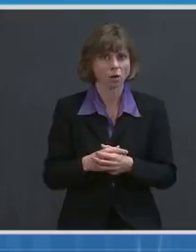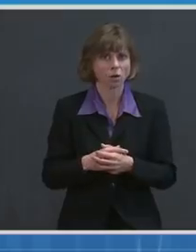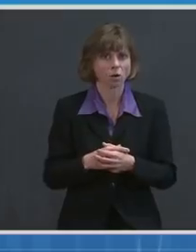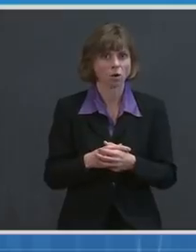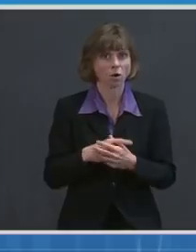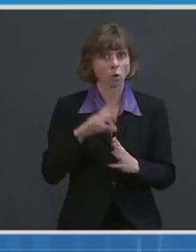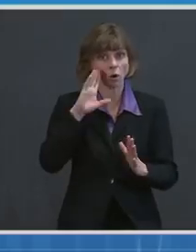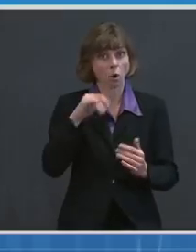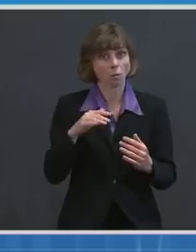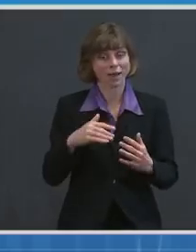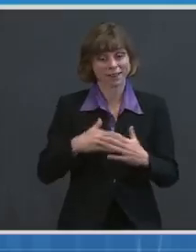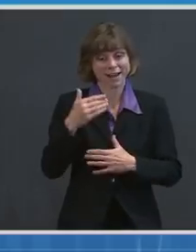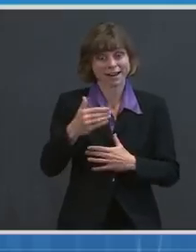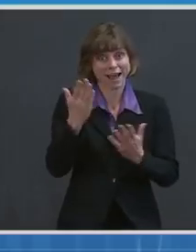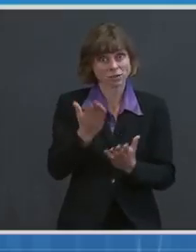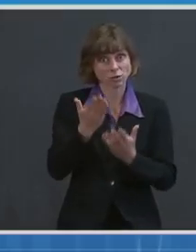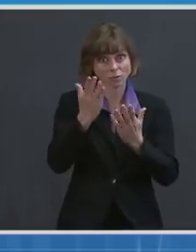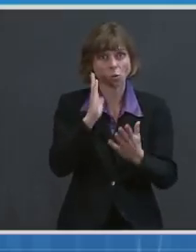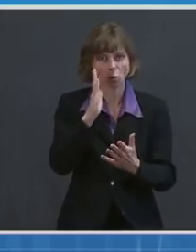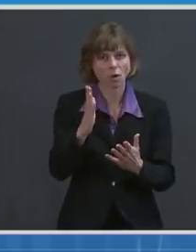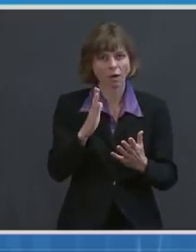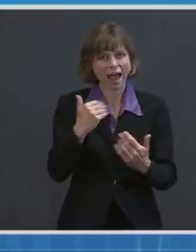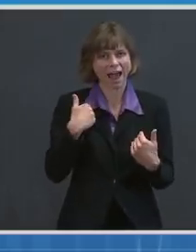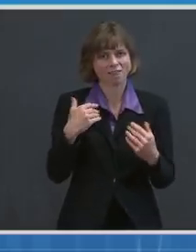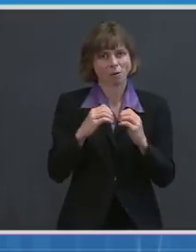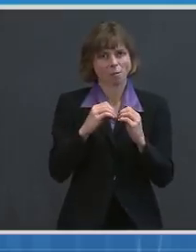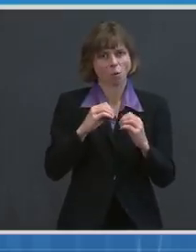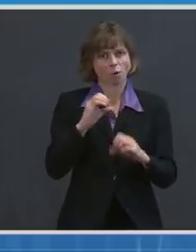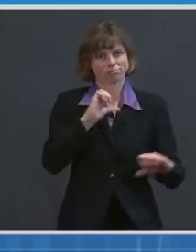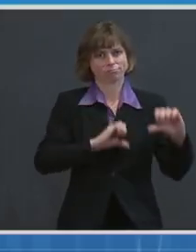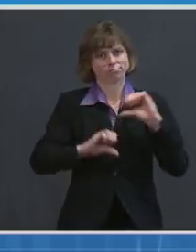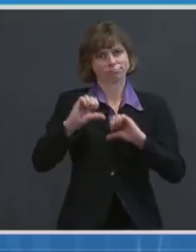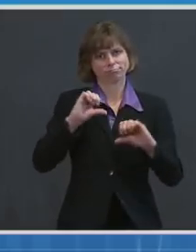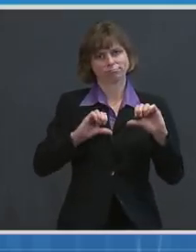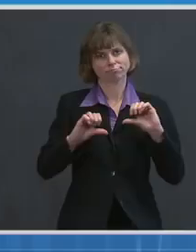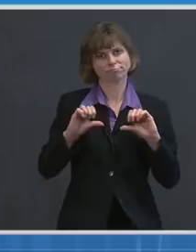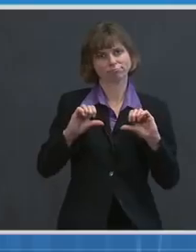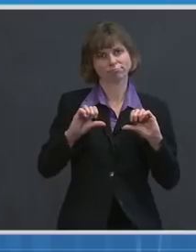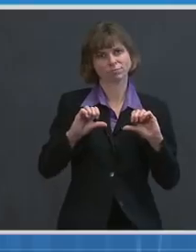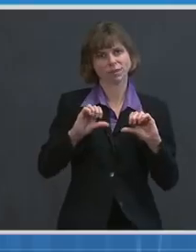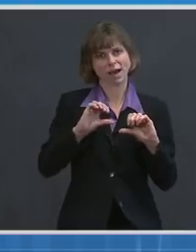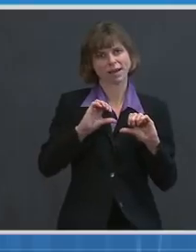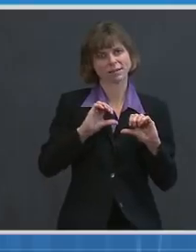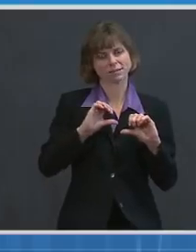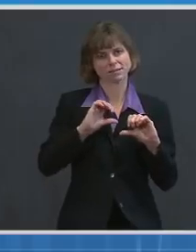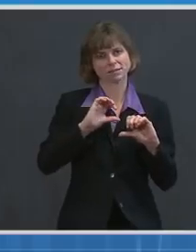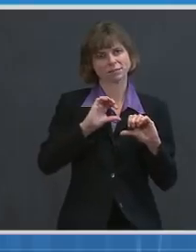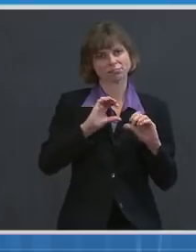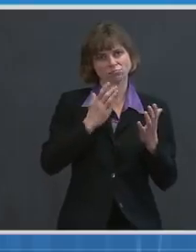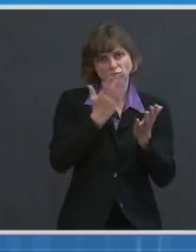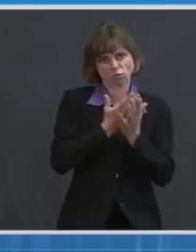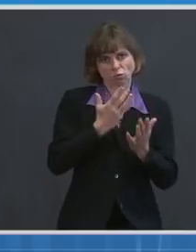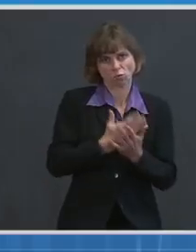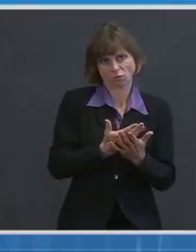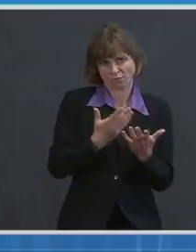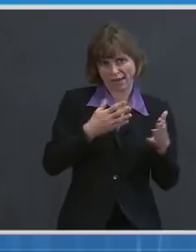guidance will have more science around what vaccinated people can do, perhaps travel being among